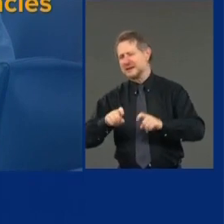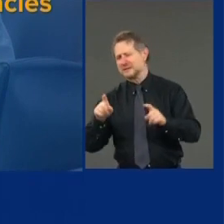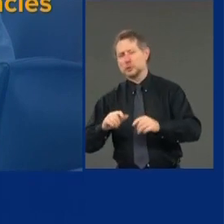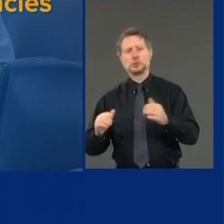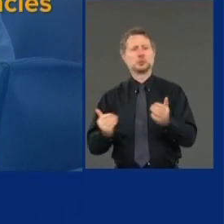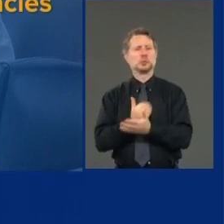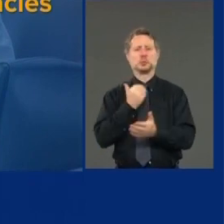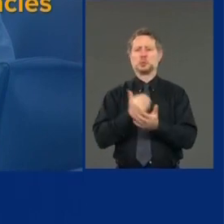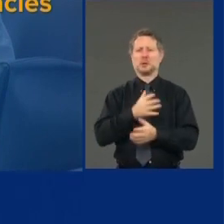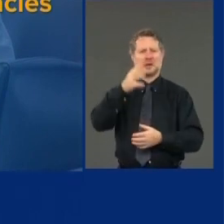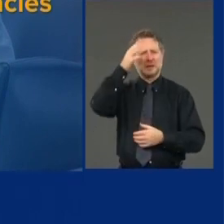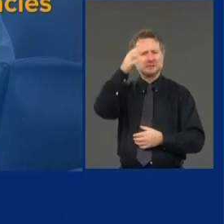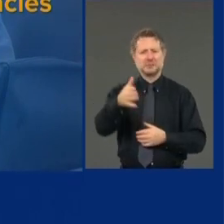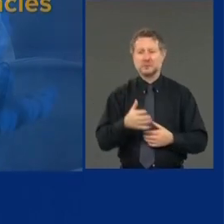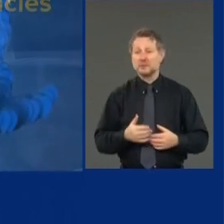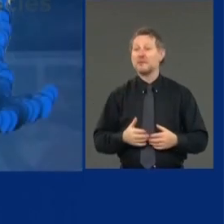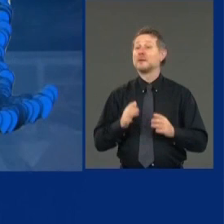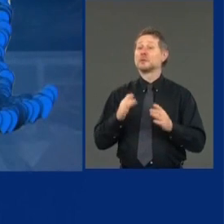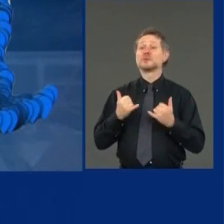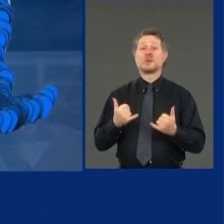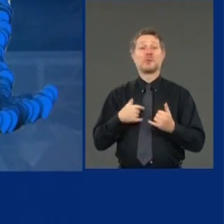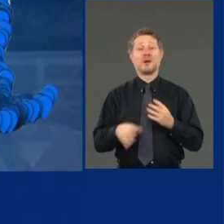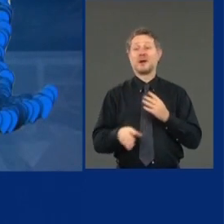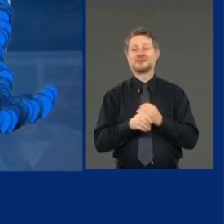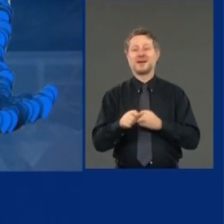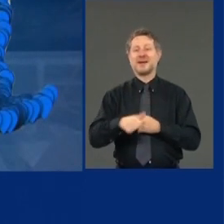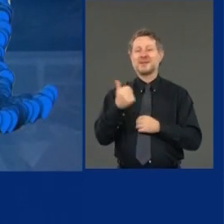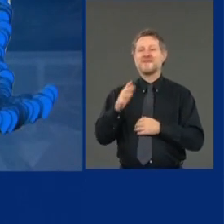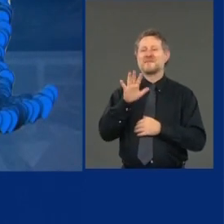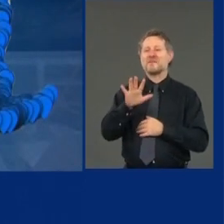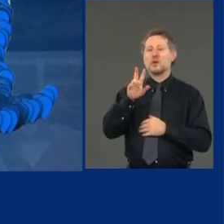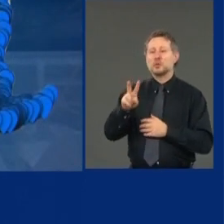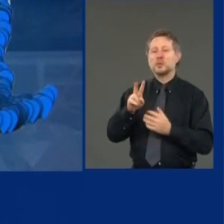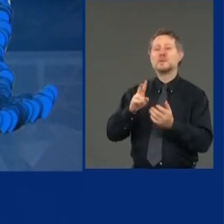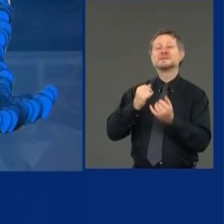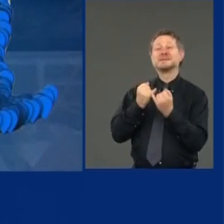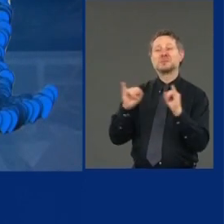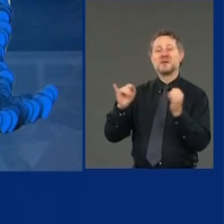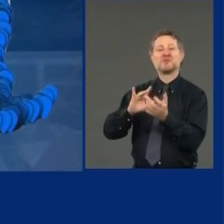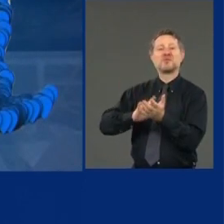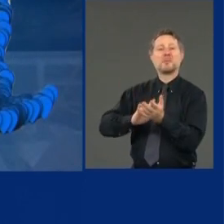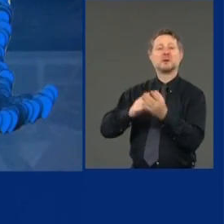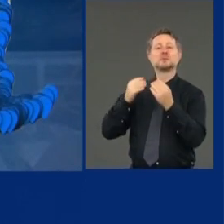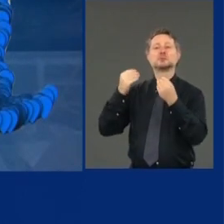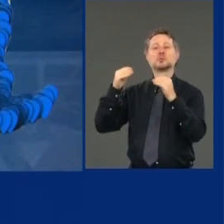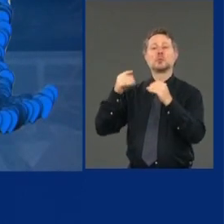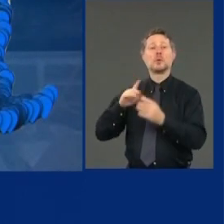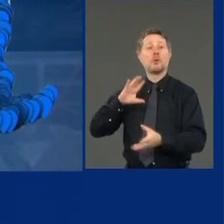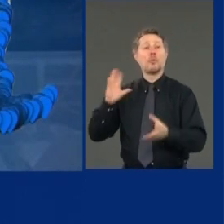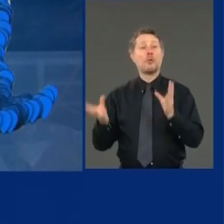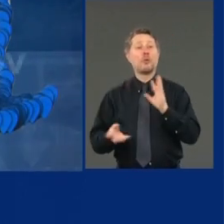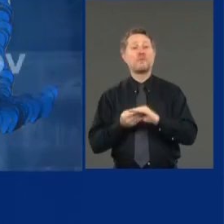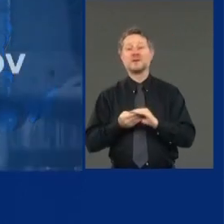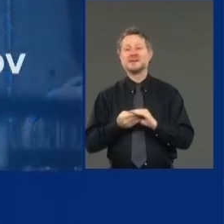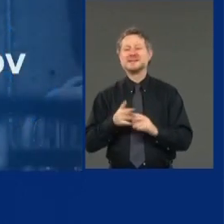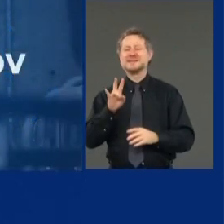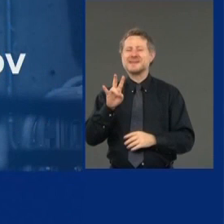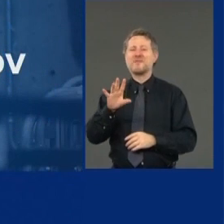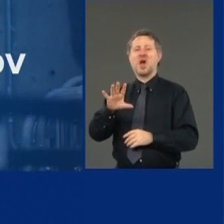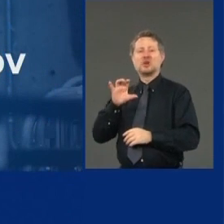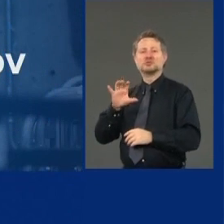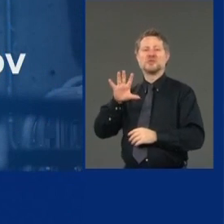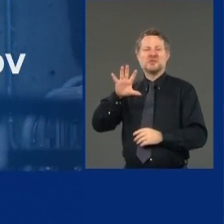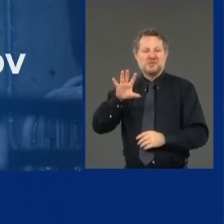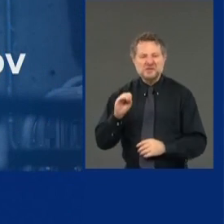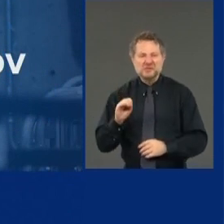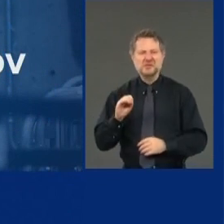we've signed up another 52 independent pharmacies. That brings the total number of sites in the state of New York to 750. And our